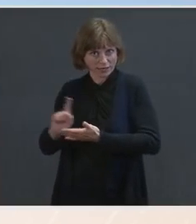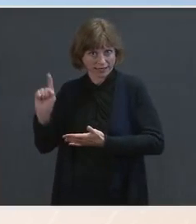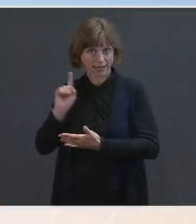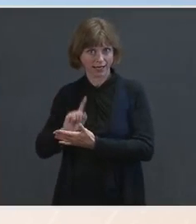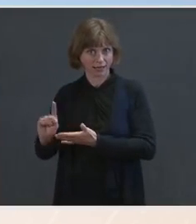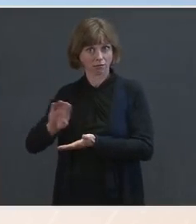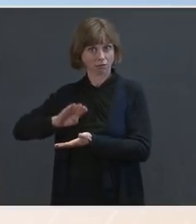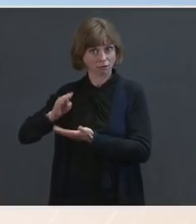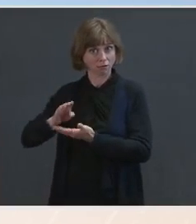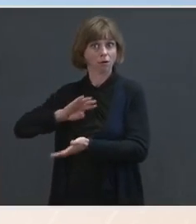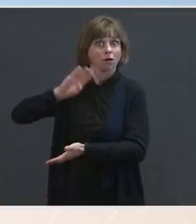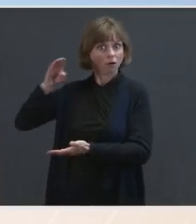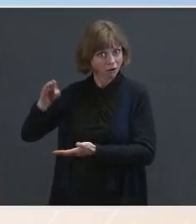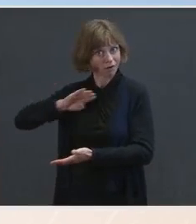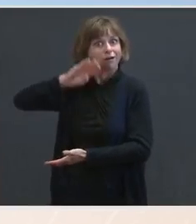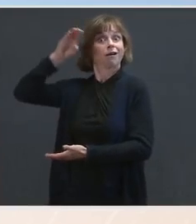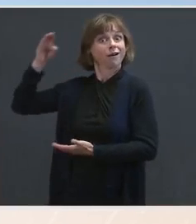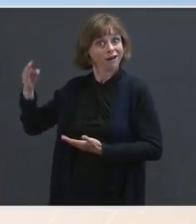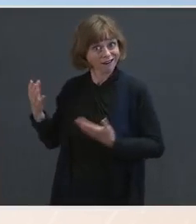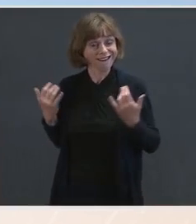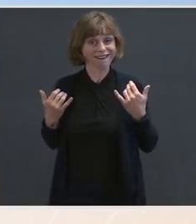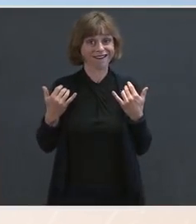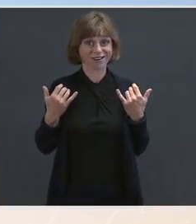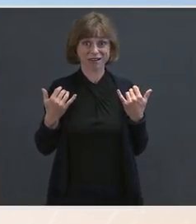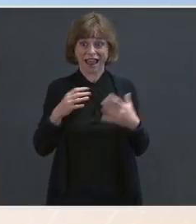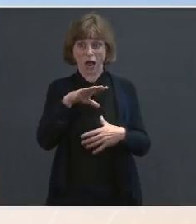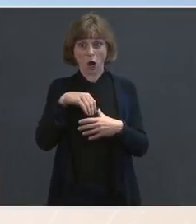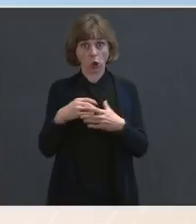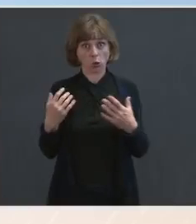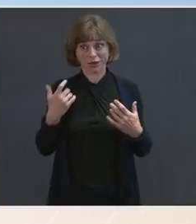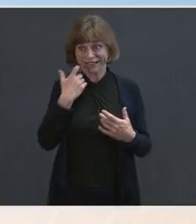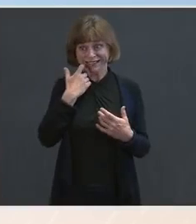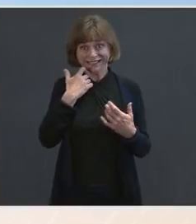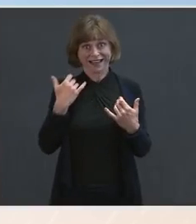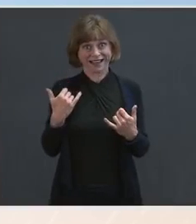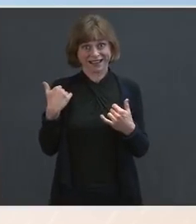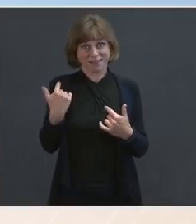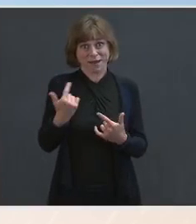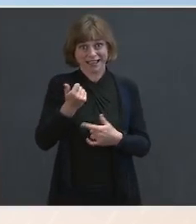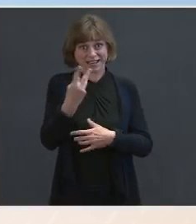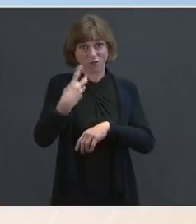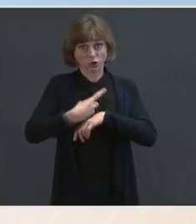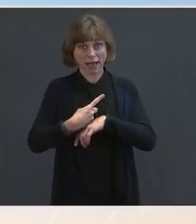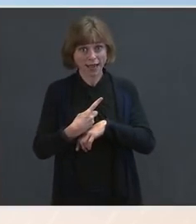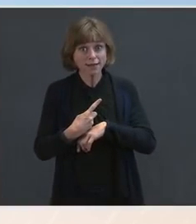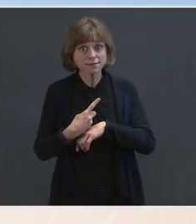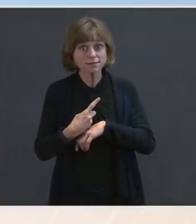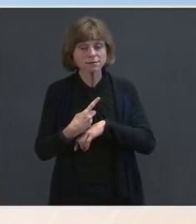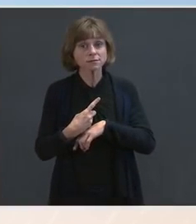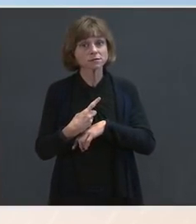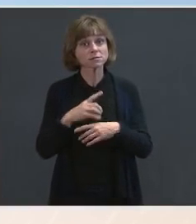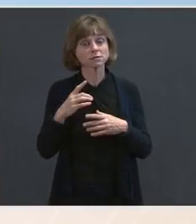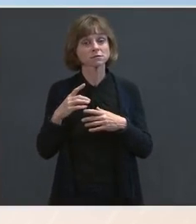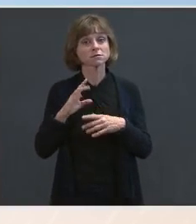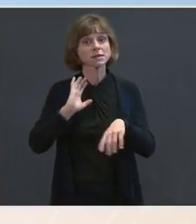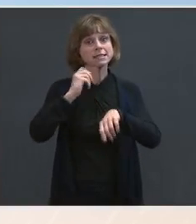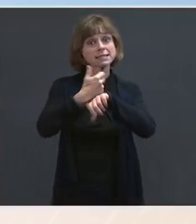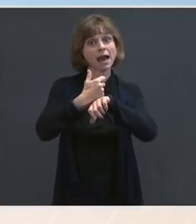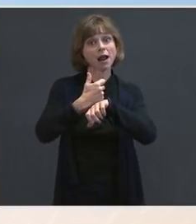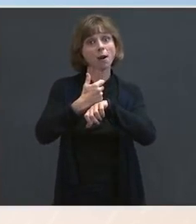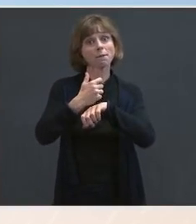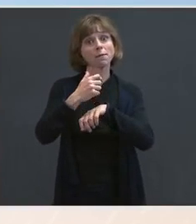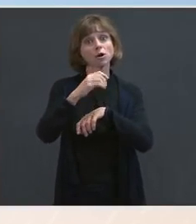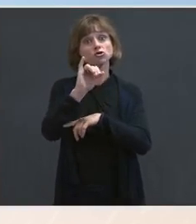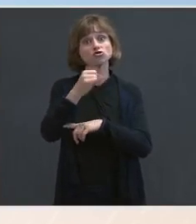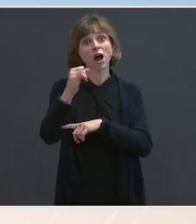these several innovative actions even over the last several days. with Johnson & Johnson and enhancing